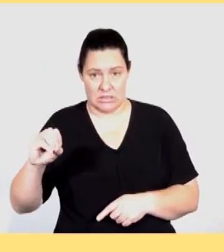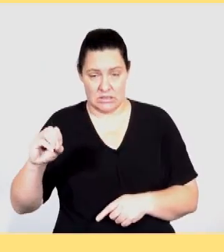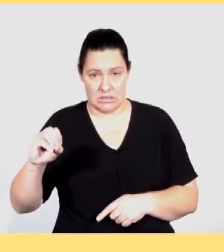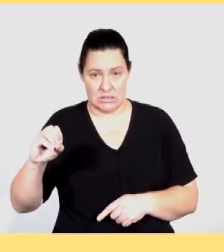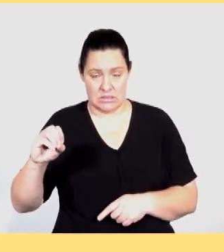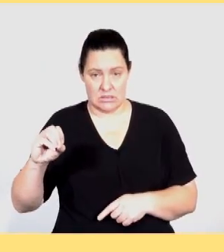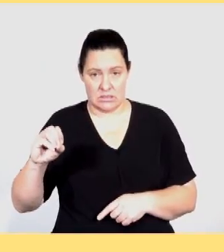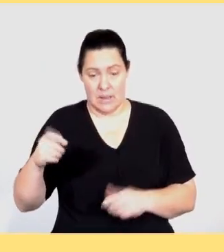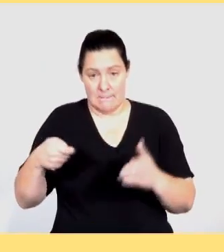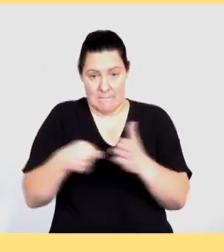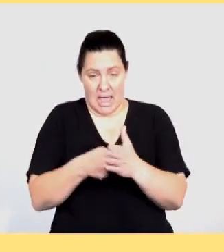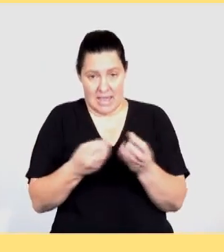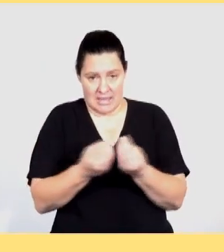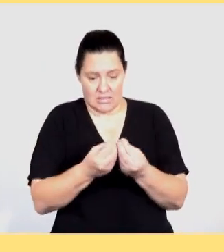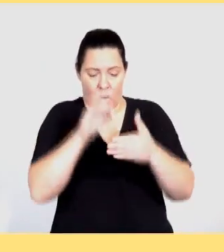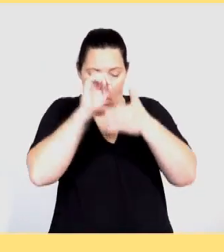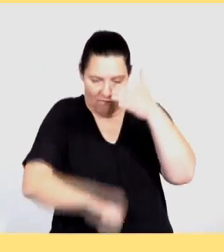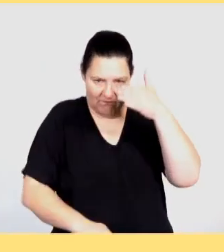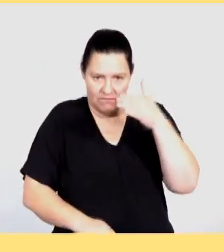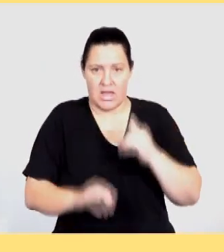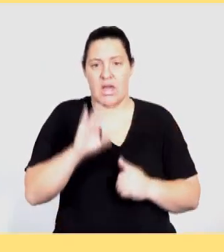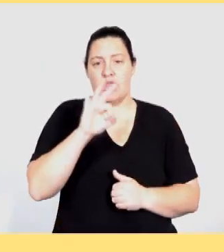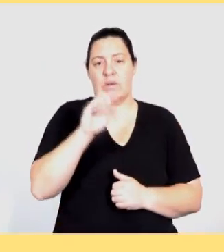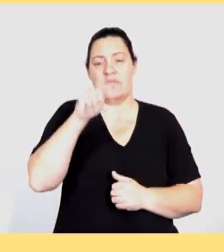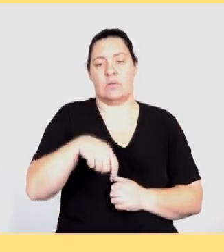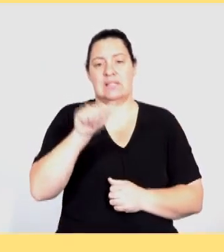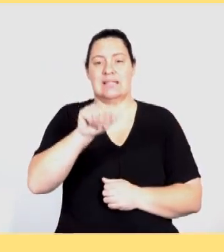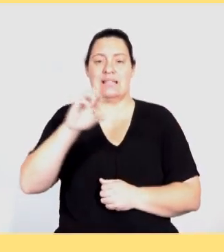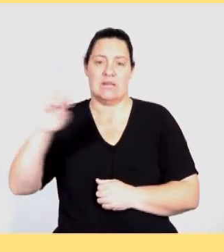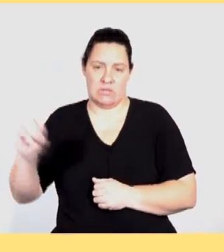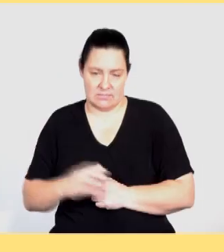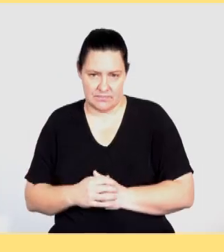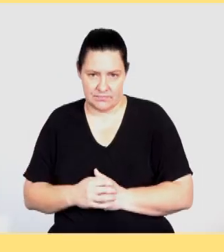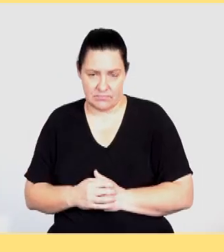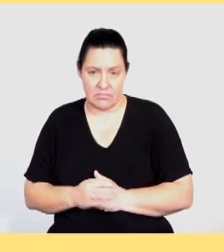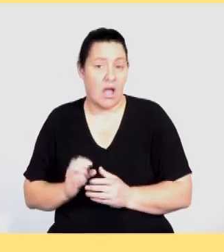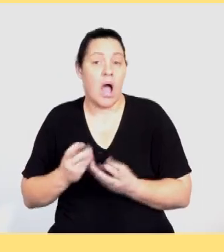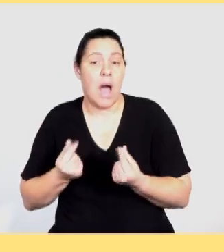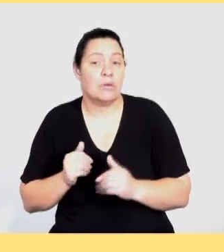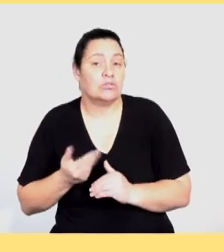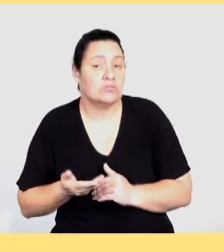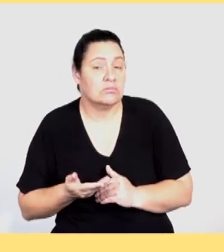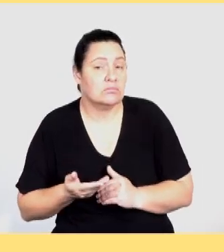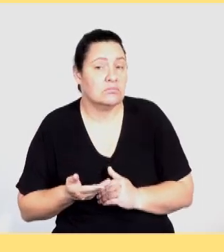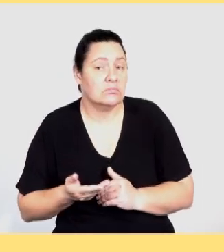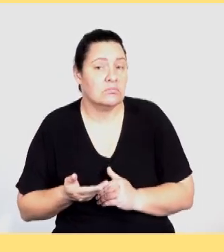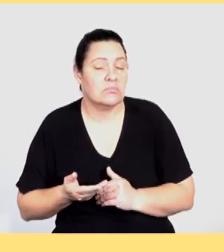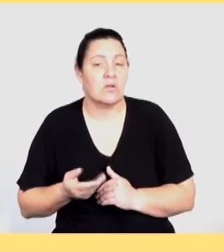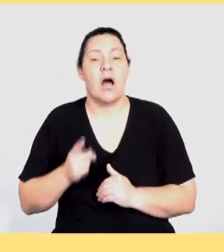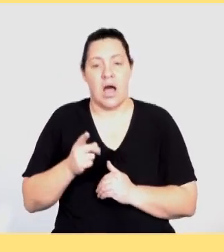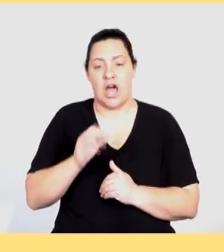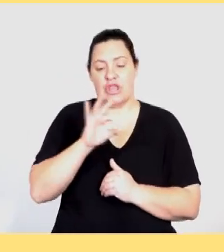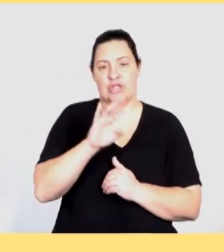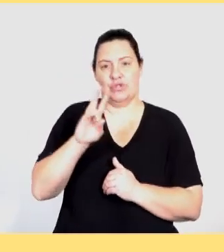that you had bought goods for, subtract now the 3,600. How much do you see on your